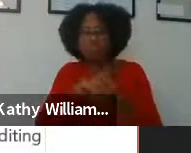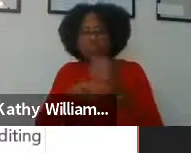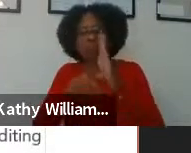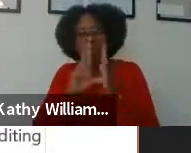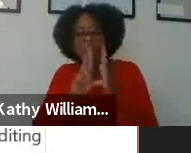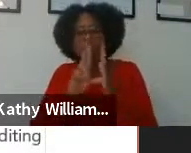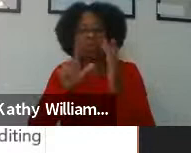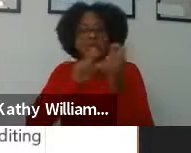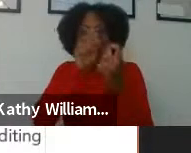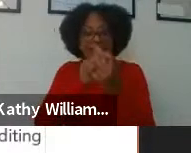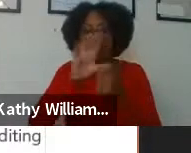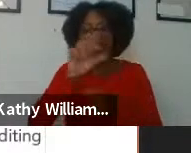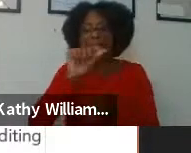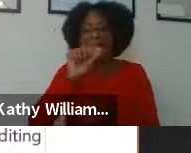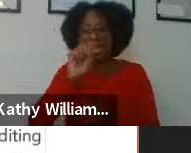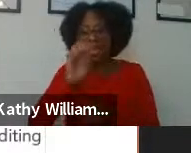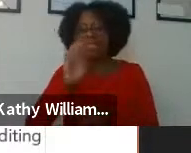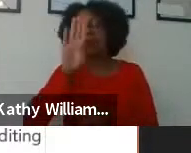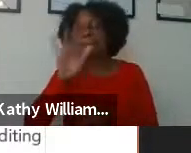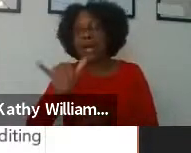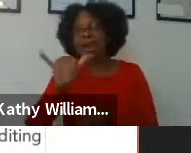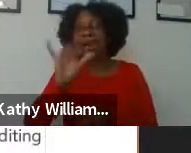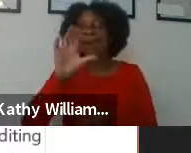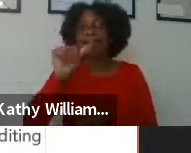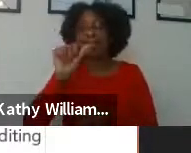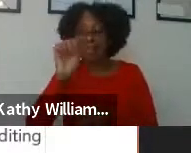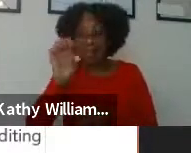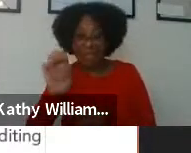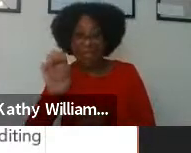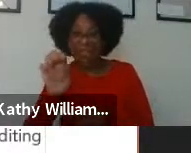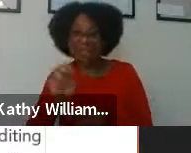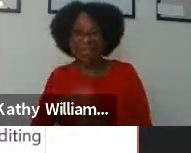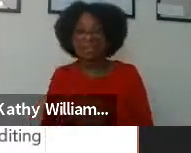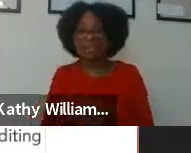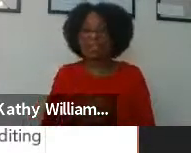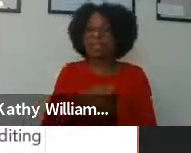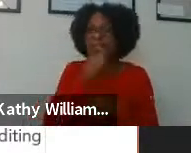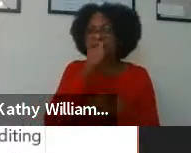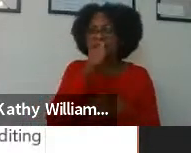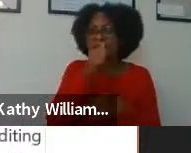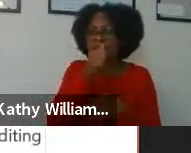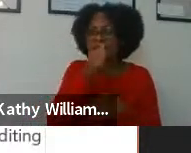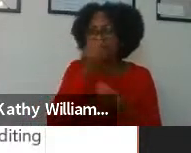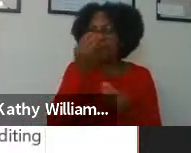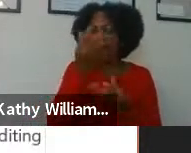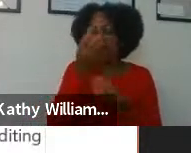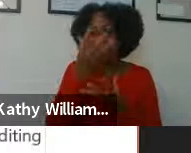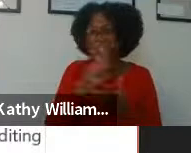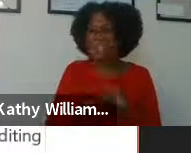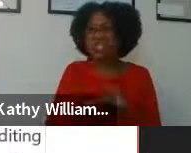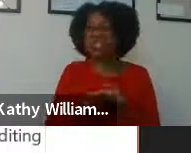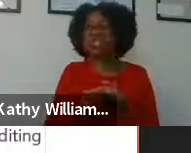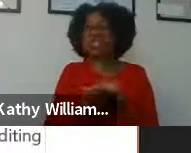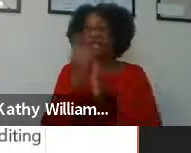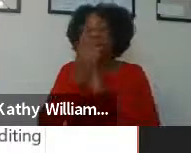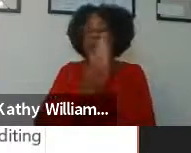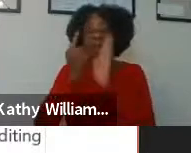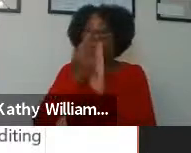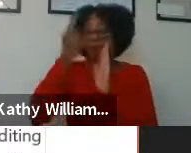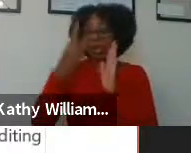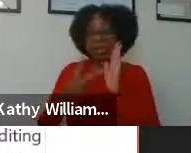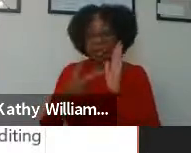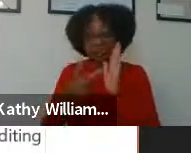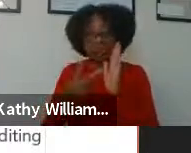you would provide to us confidentially. And by the end of the 90 minutes, generally people